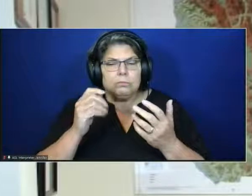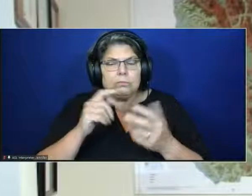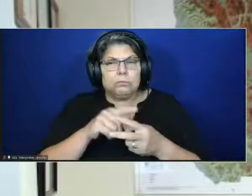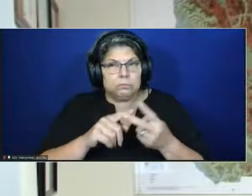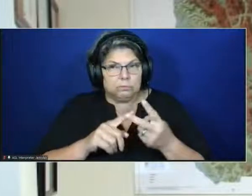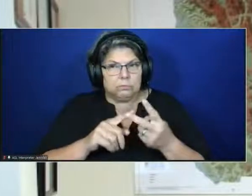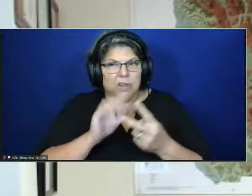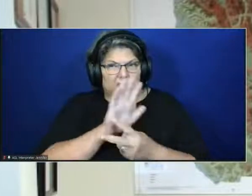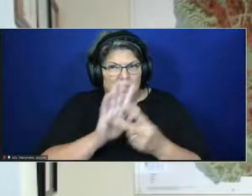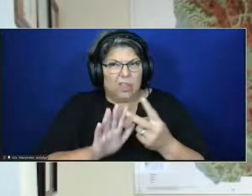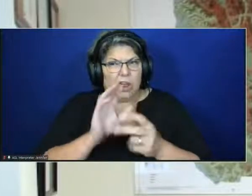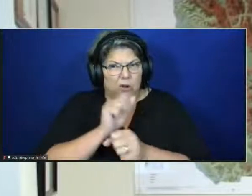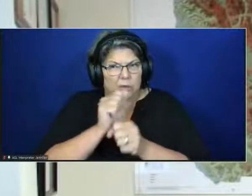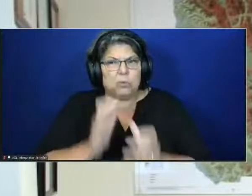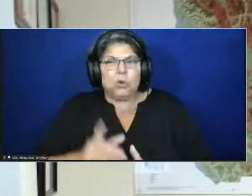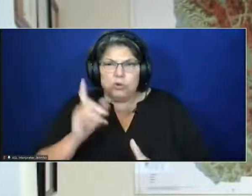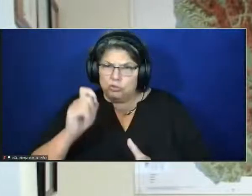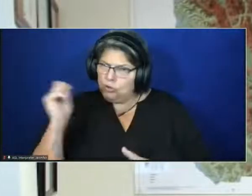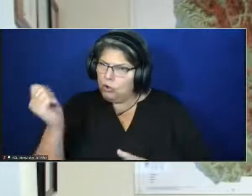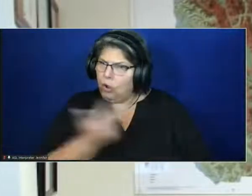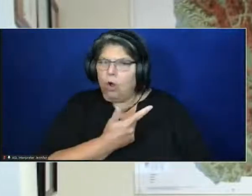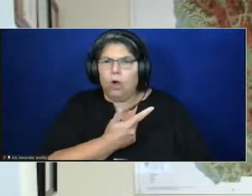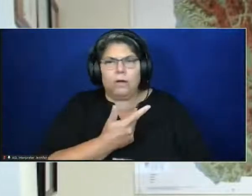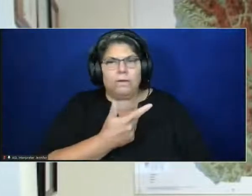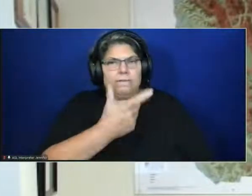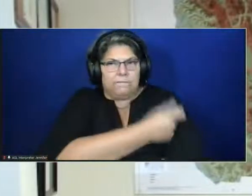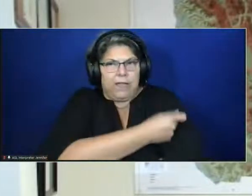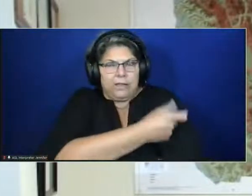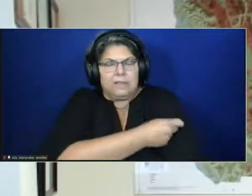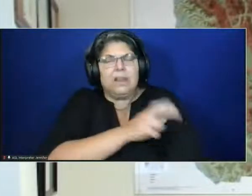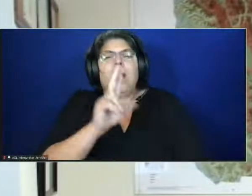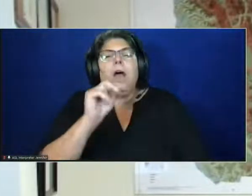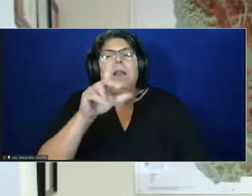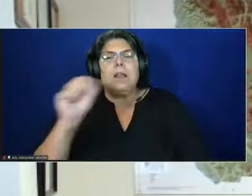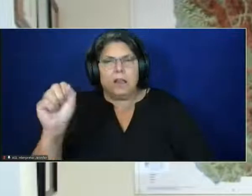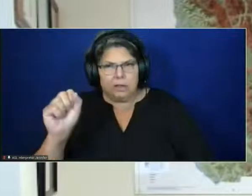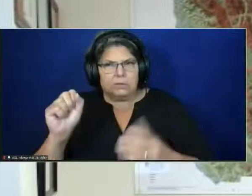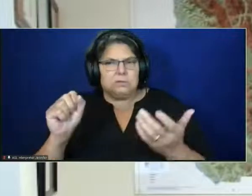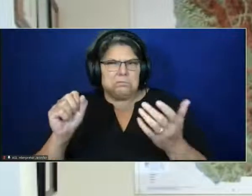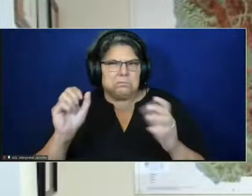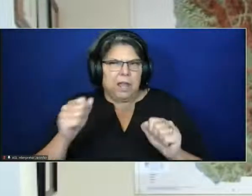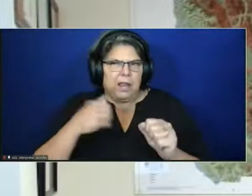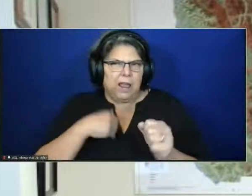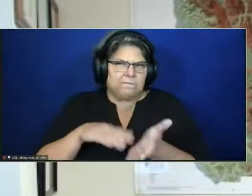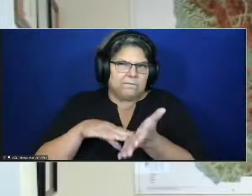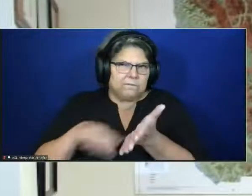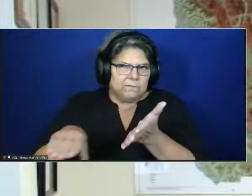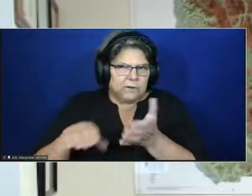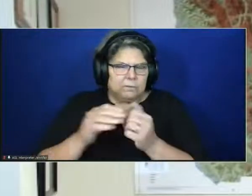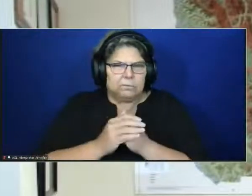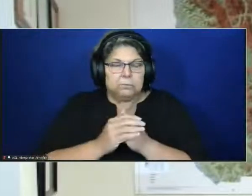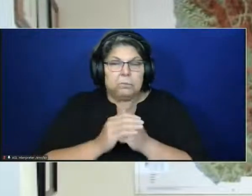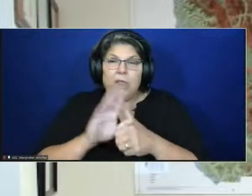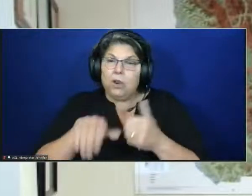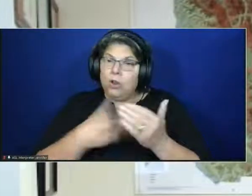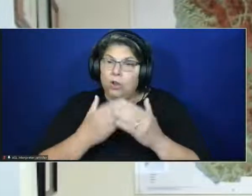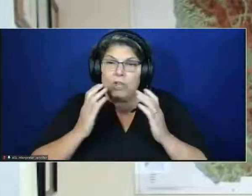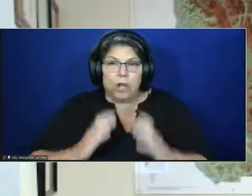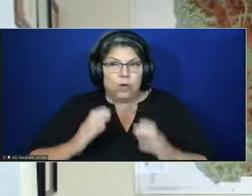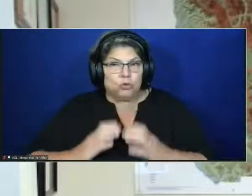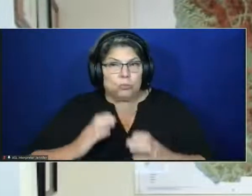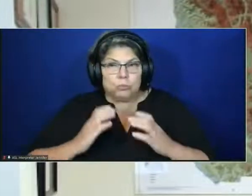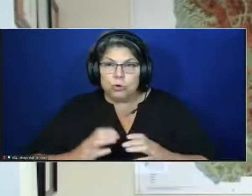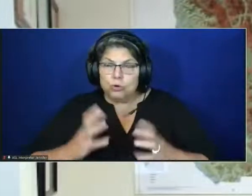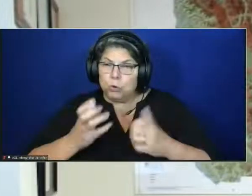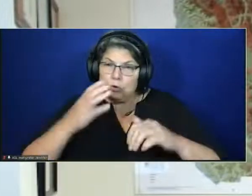employees should all be vaccinated unless exempt, and then all the patrons who wanted to